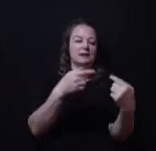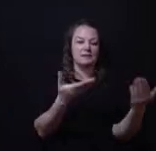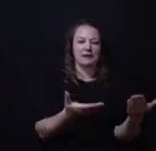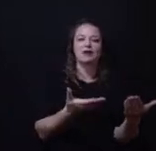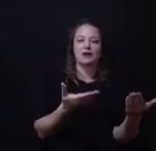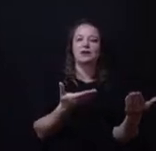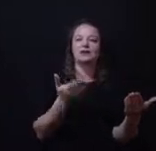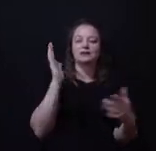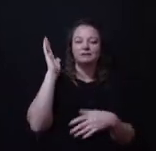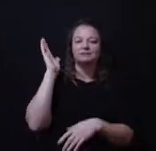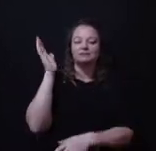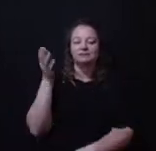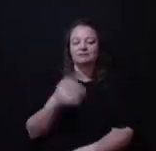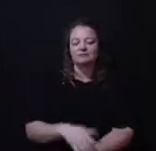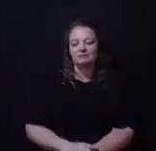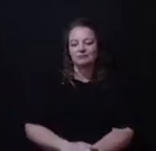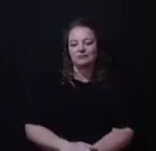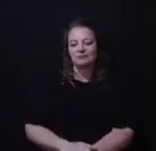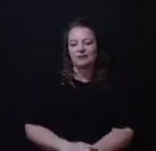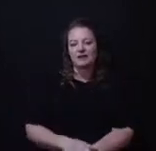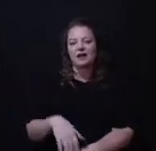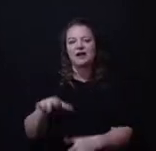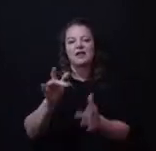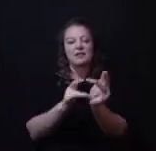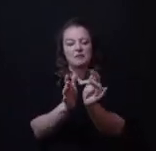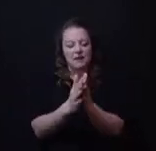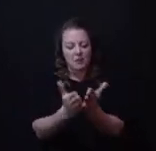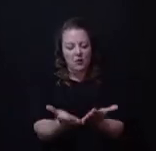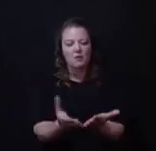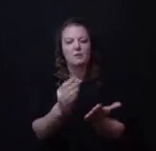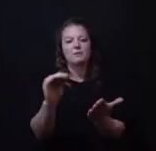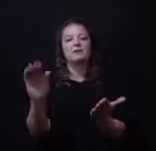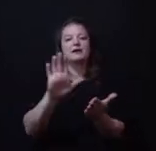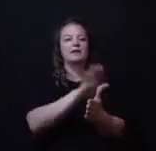Pastor Hardwick welcomed everybody. The choir sang.